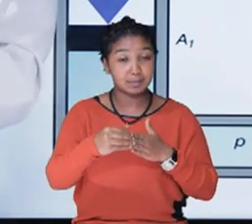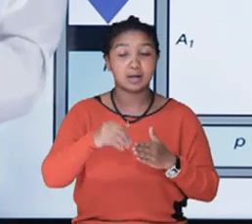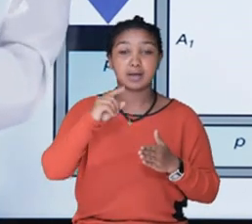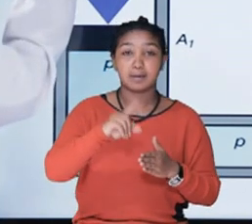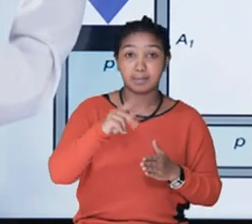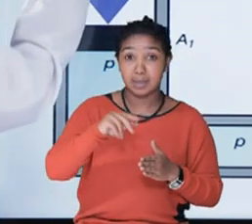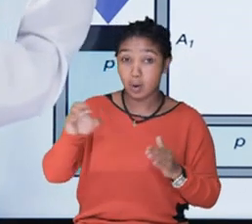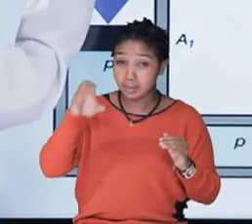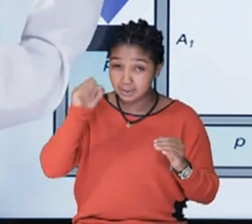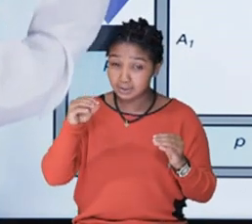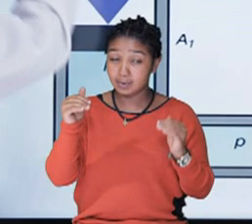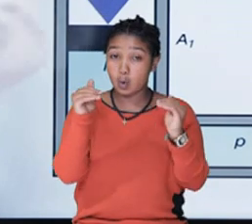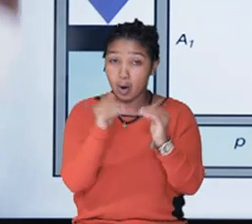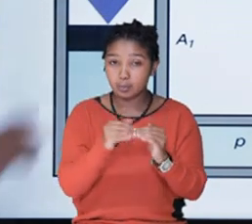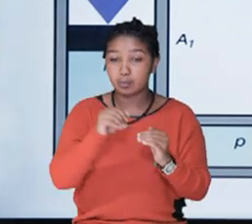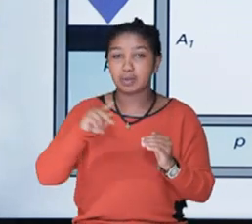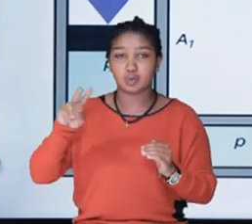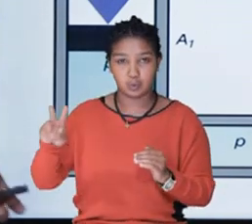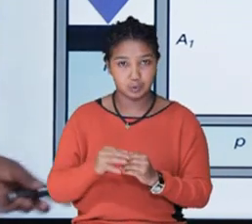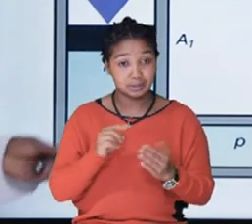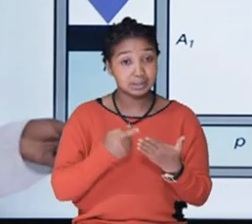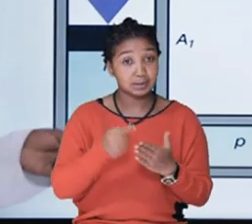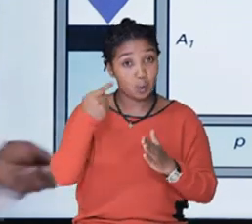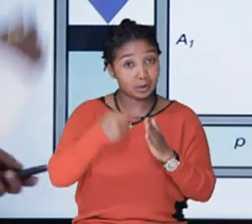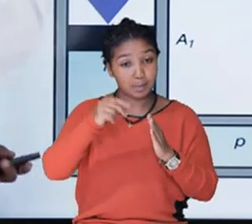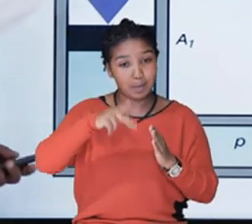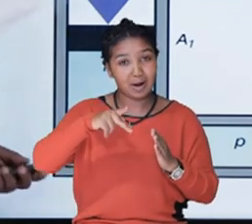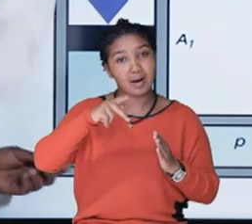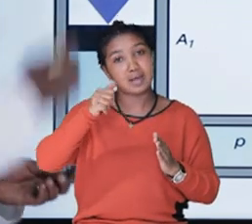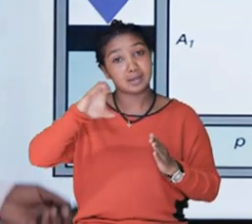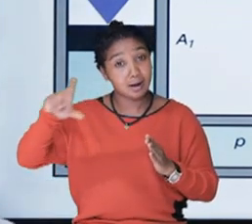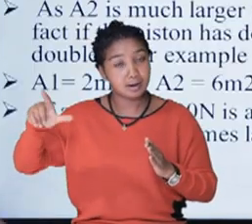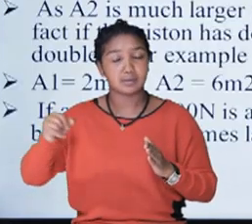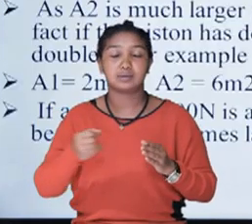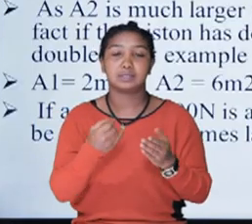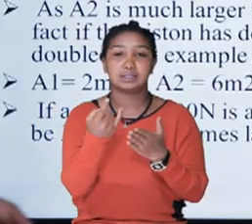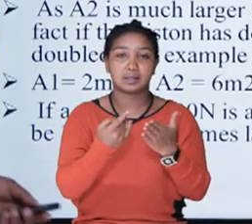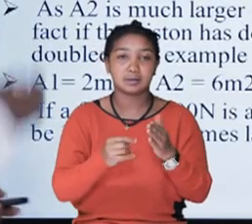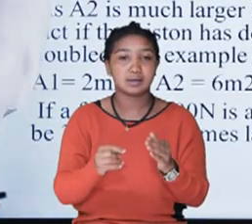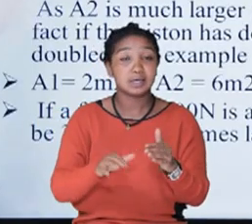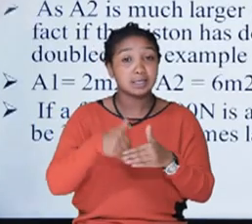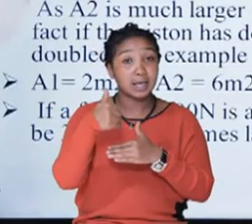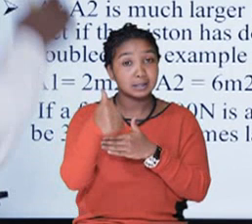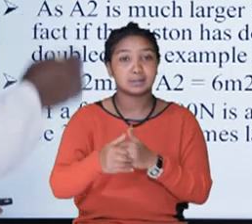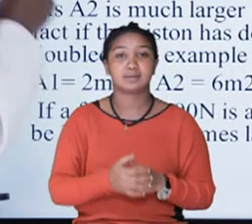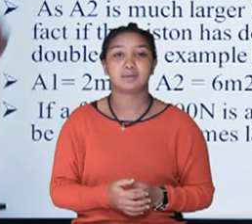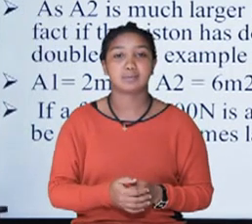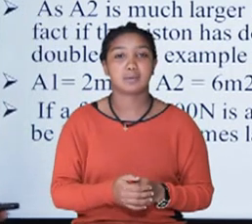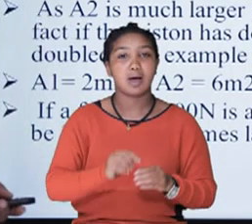P1 must be equals to P2. This is what Pascal stated. Next, let us